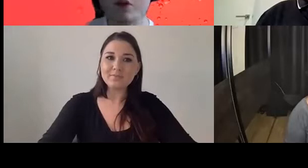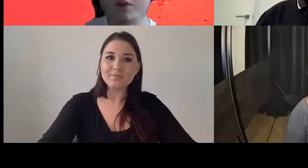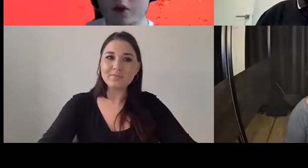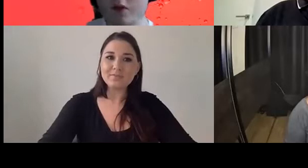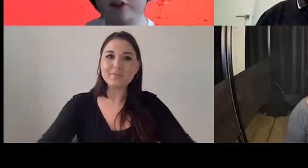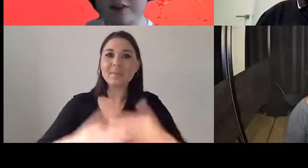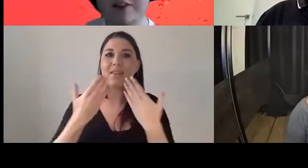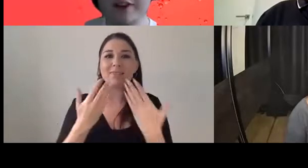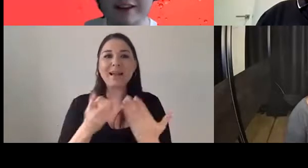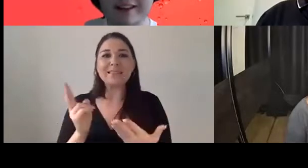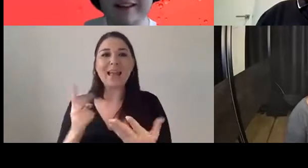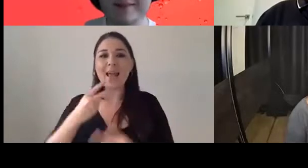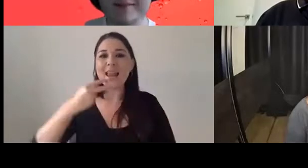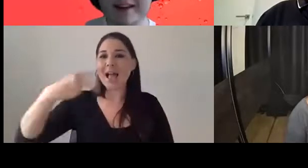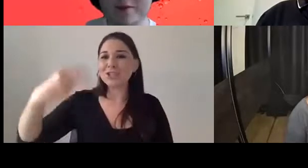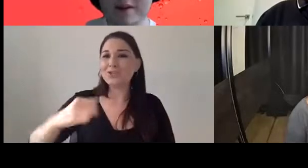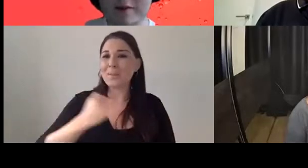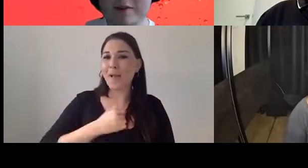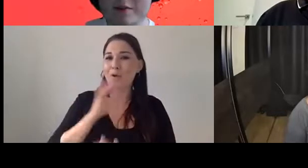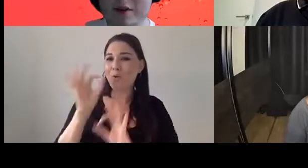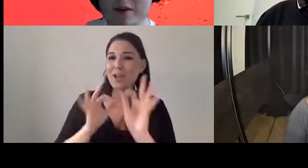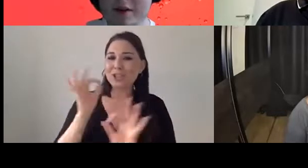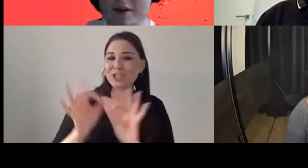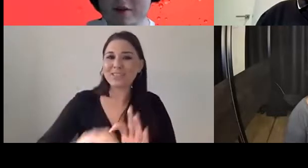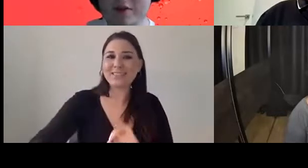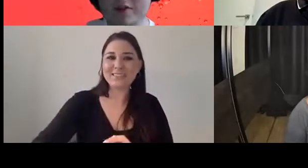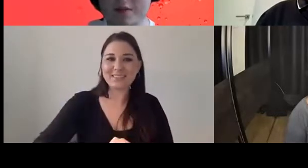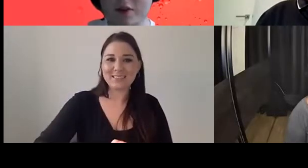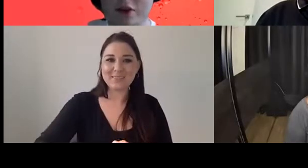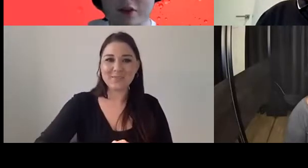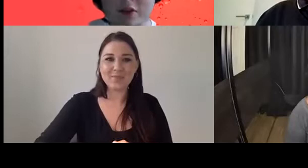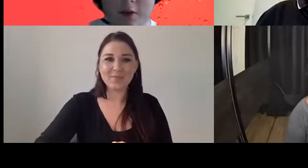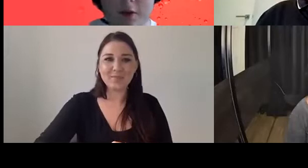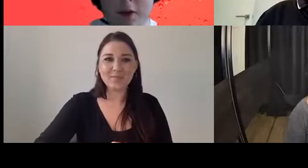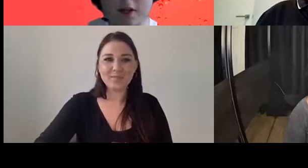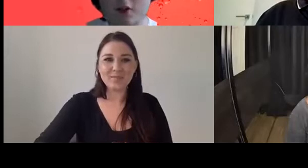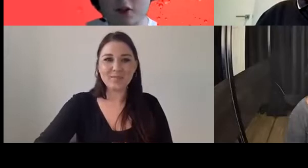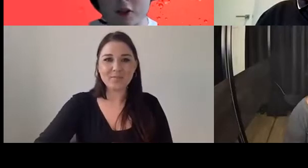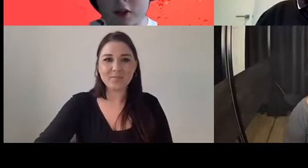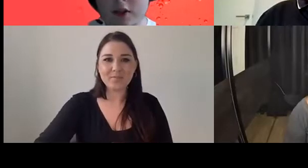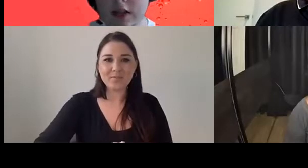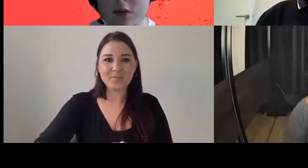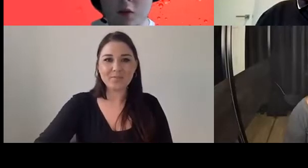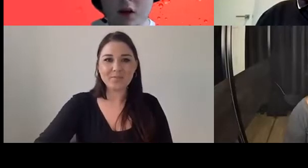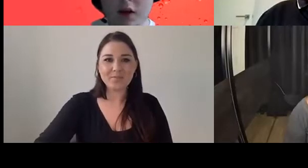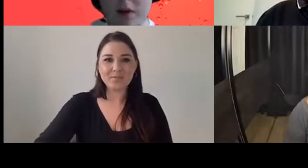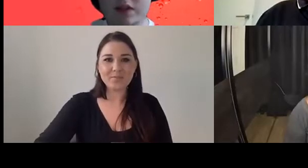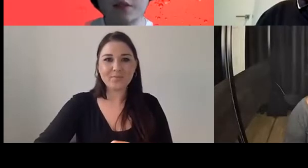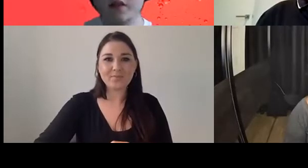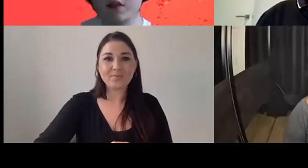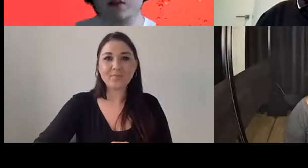everybody's answering my questions. Certainly, we're now on to the point of answering some other questions. So just to say to